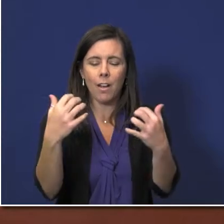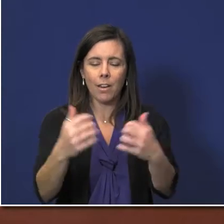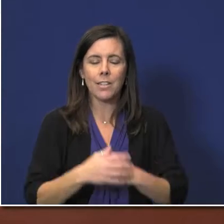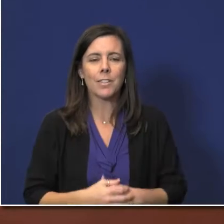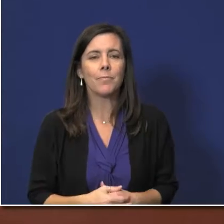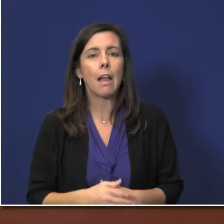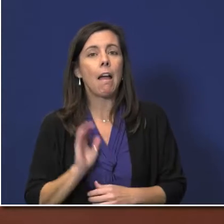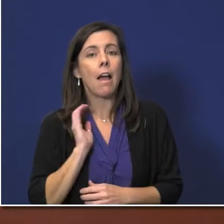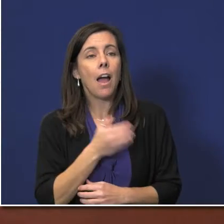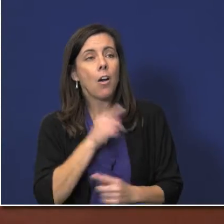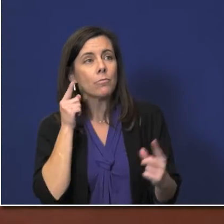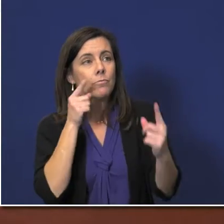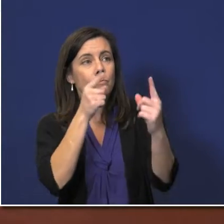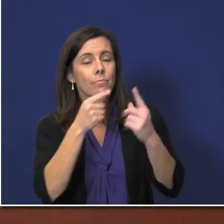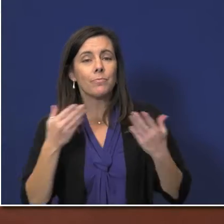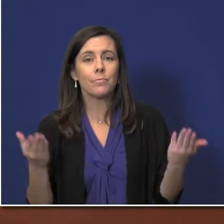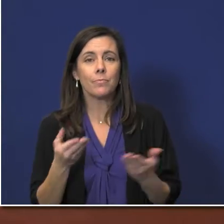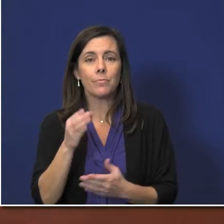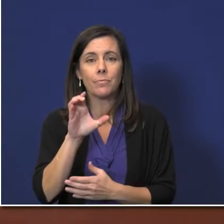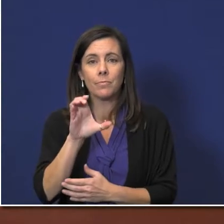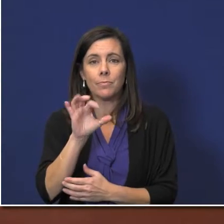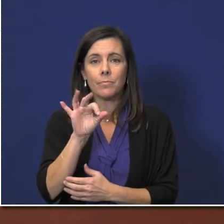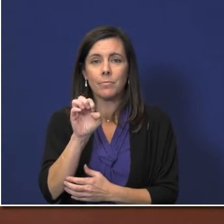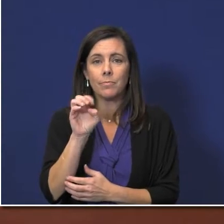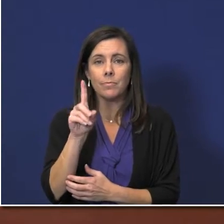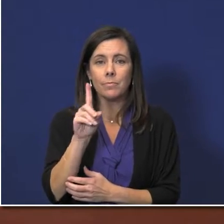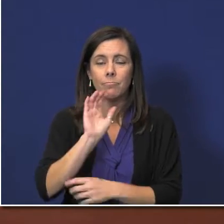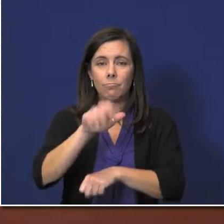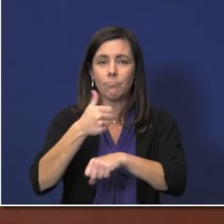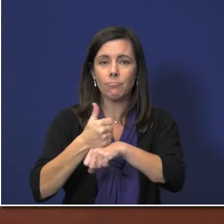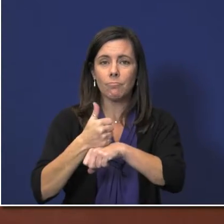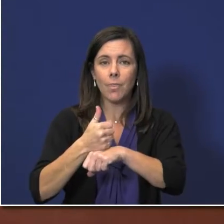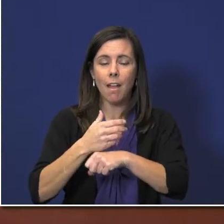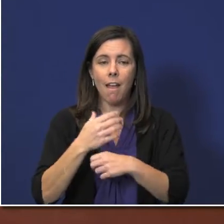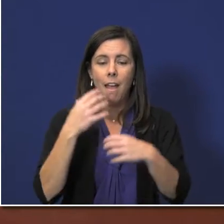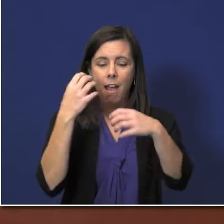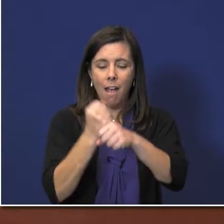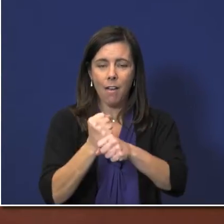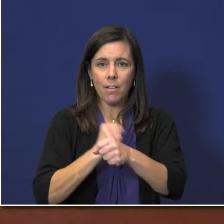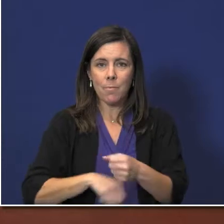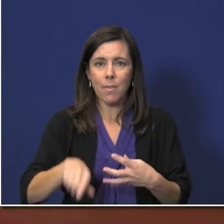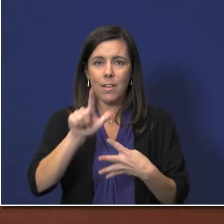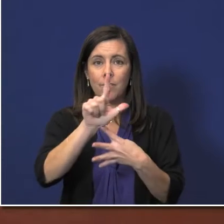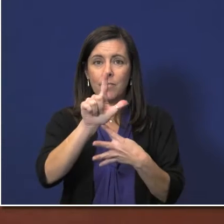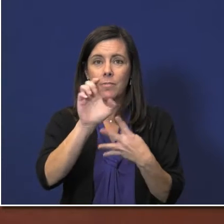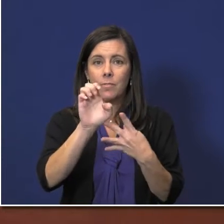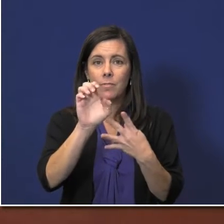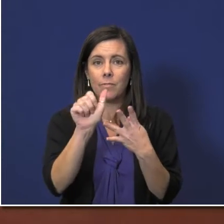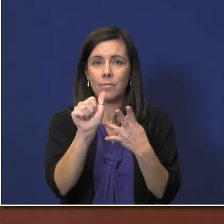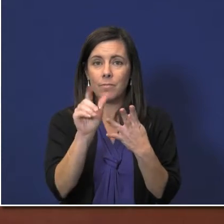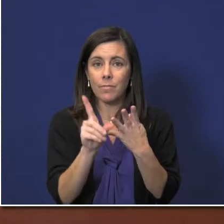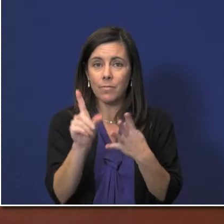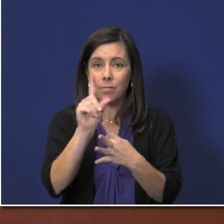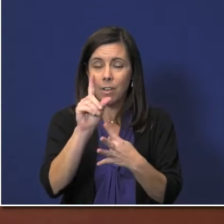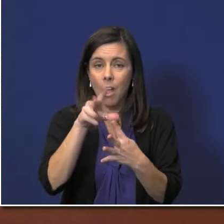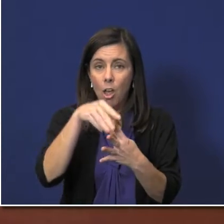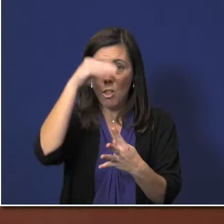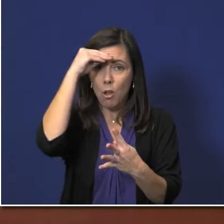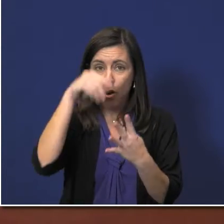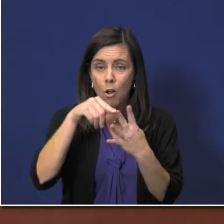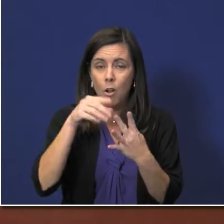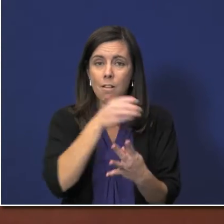Our vision at CFISD is formed from the acronym LEAD, to learn,